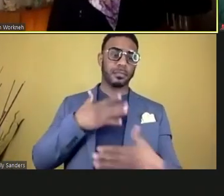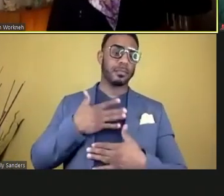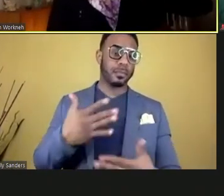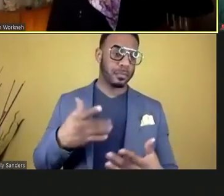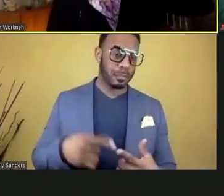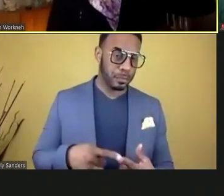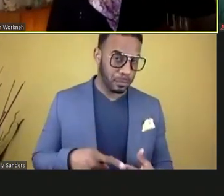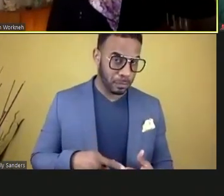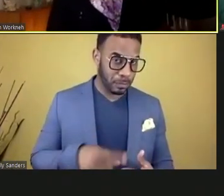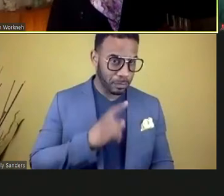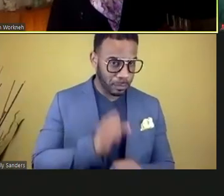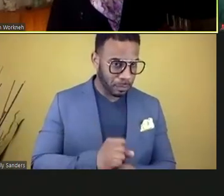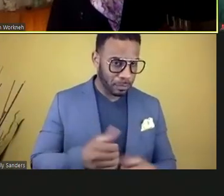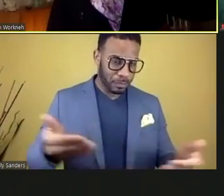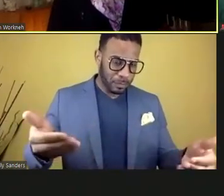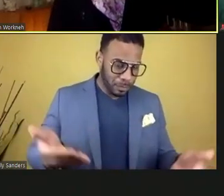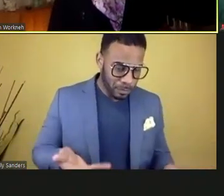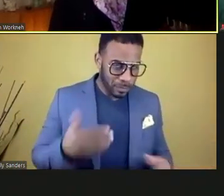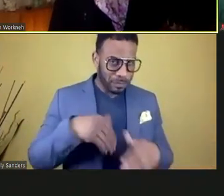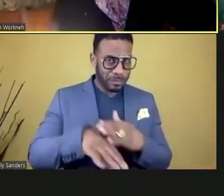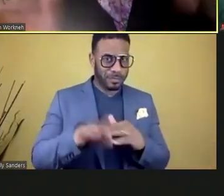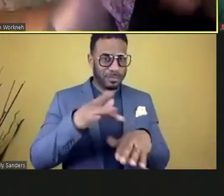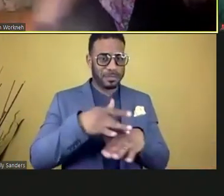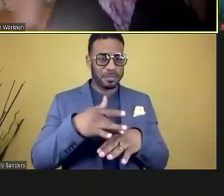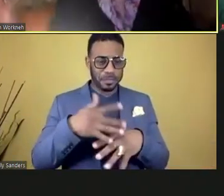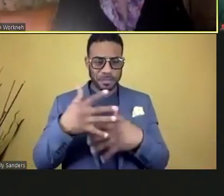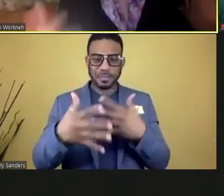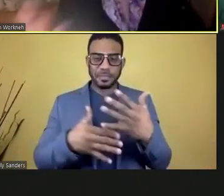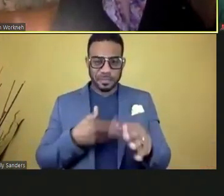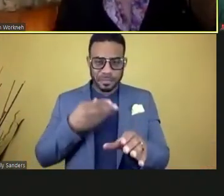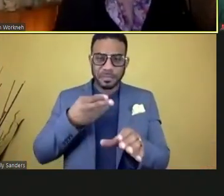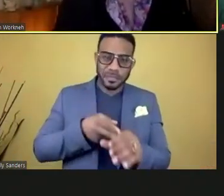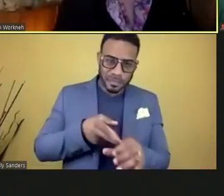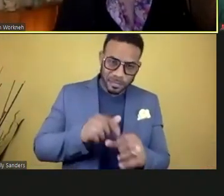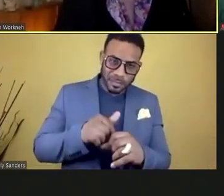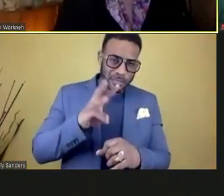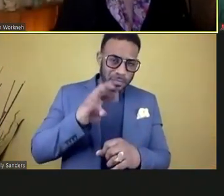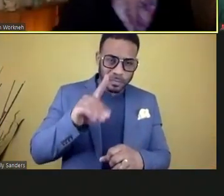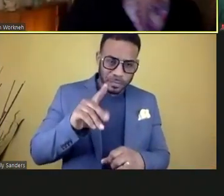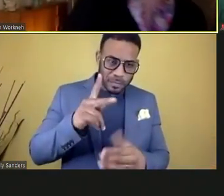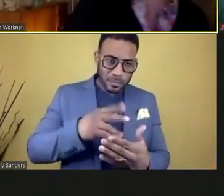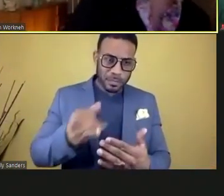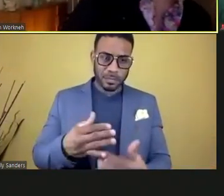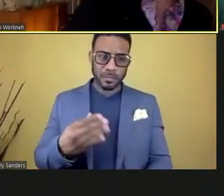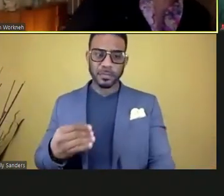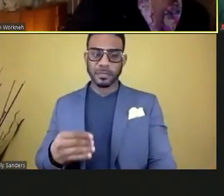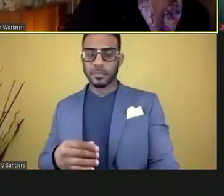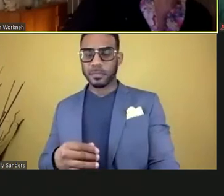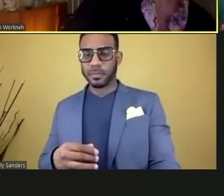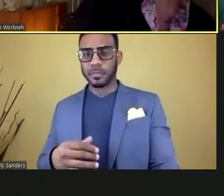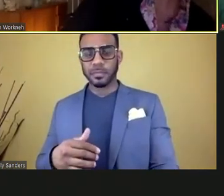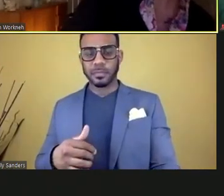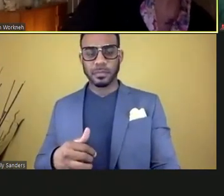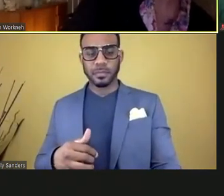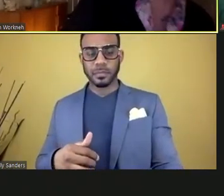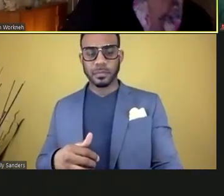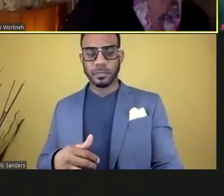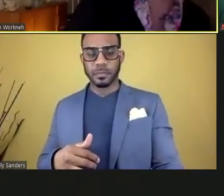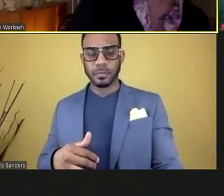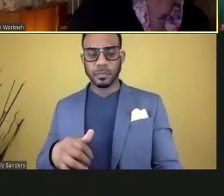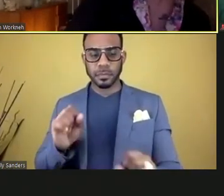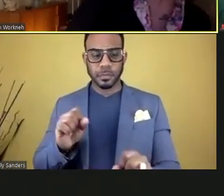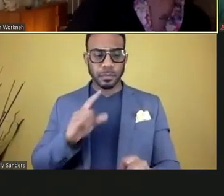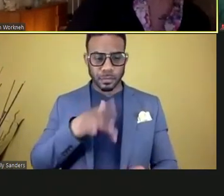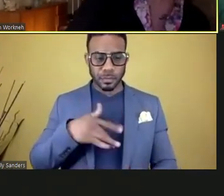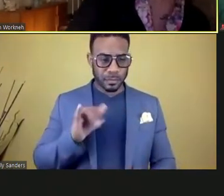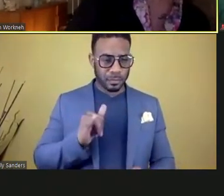to really welcome him into their space and participate in this wild project. And so there's potential when it doesn't feel